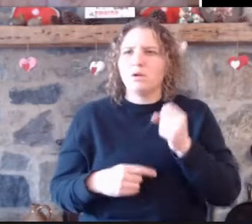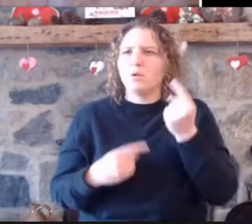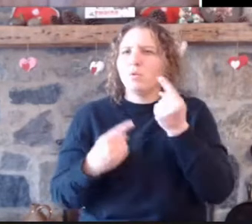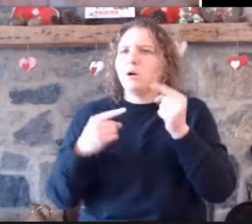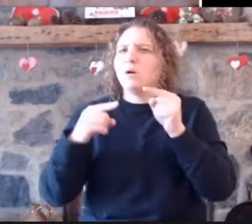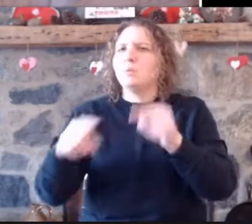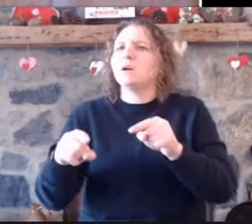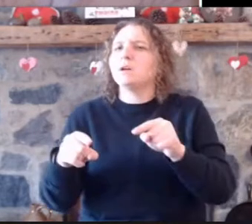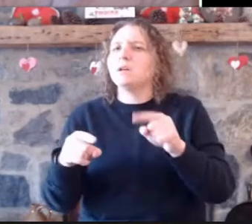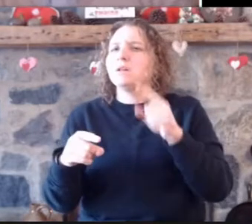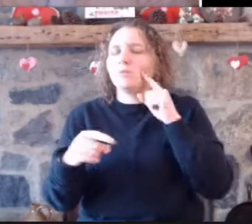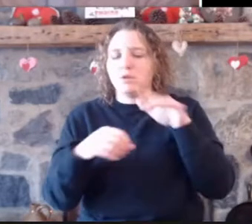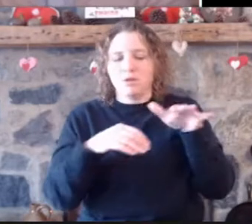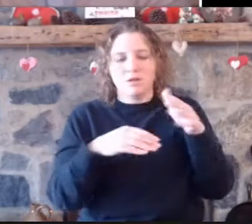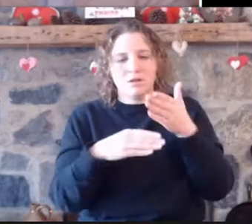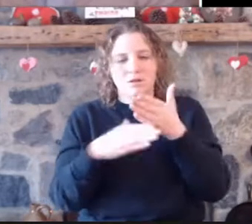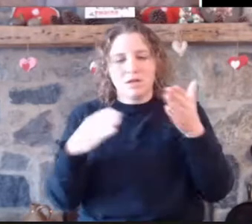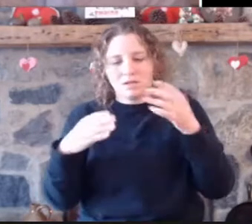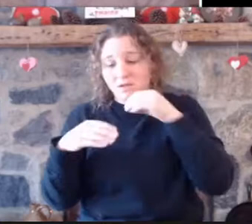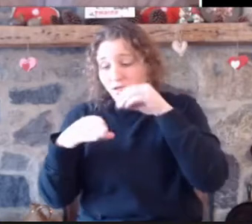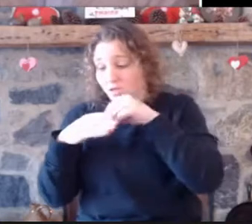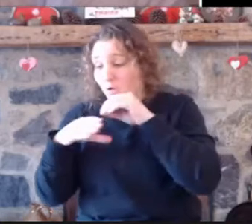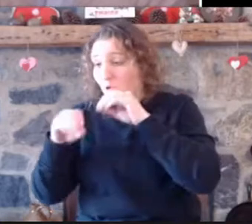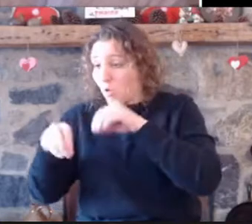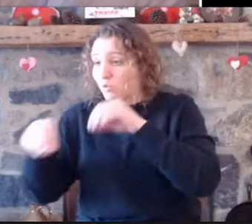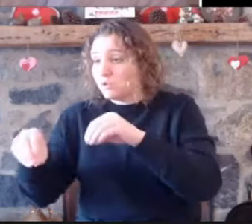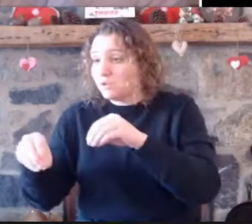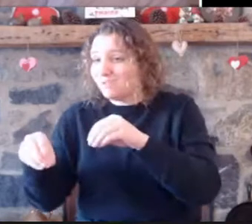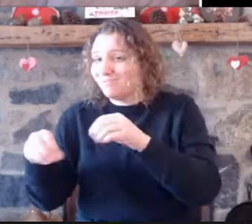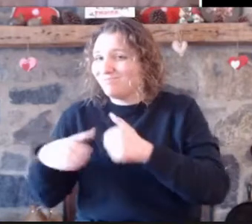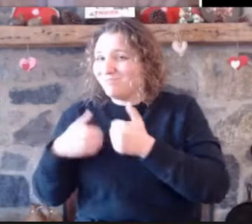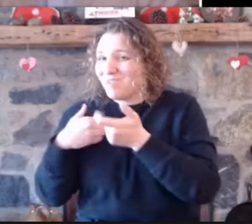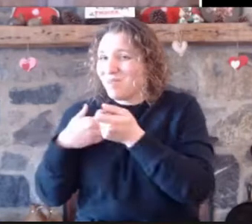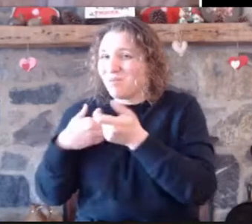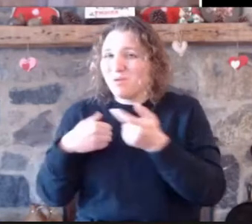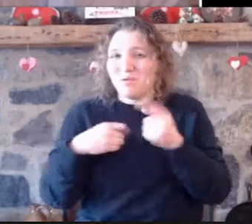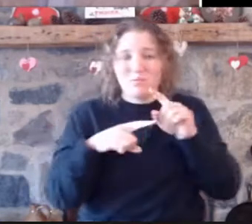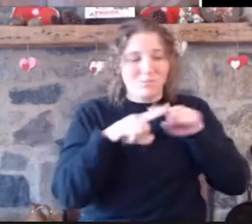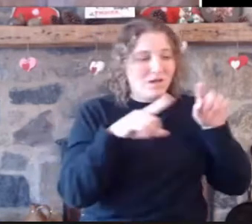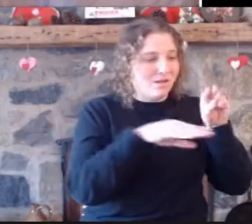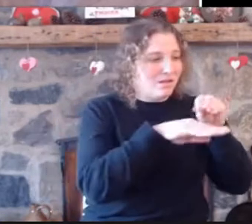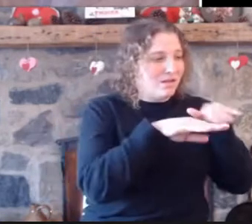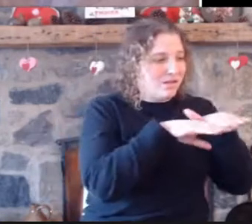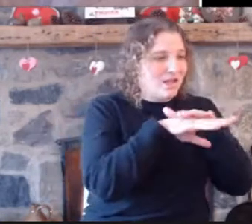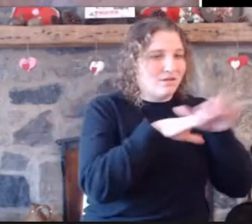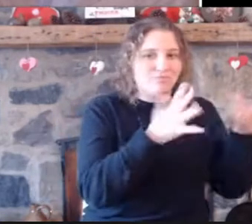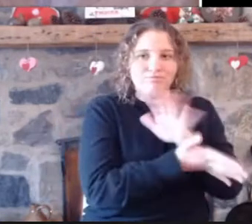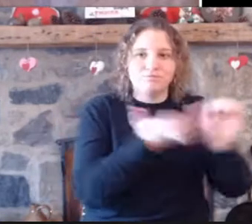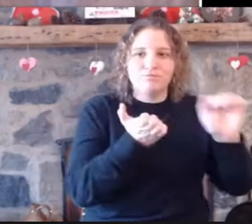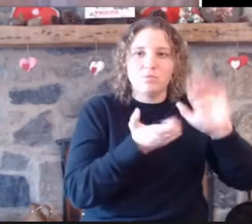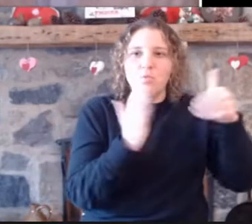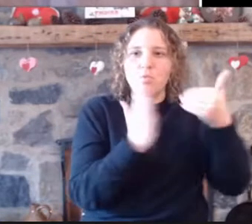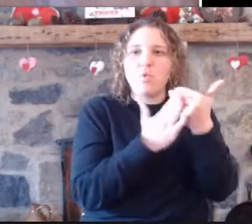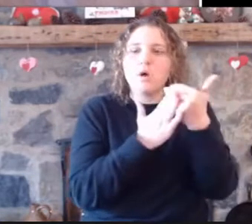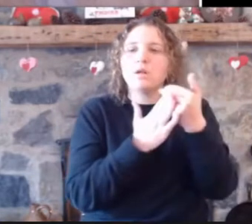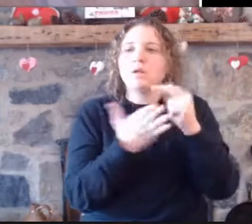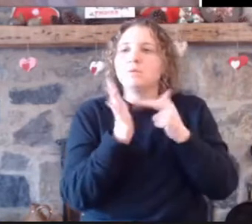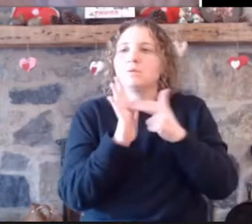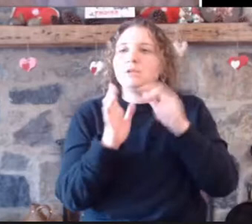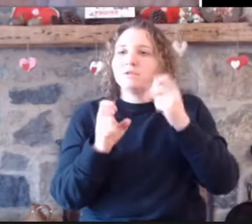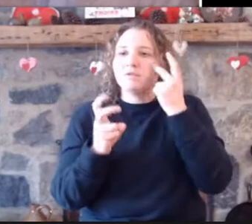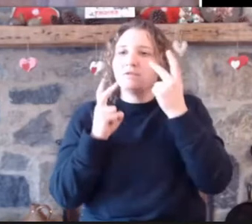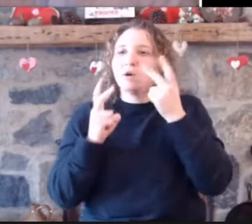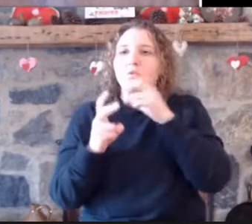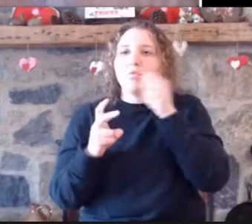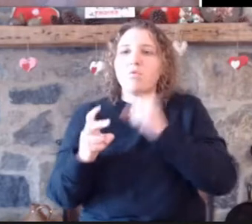somehow spare some sample still in the ocean? A flood. Which means we ought to find really old stuff still alive in the